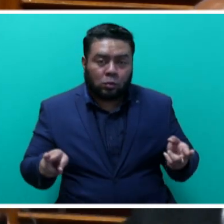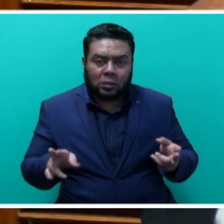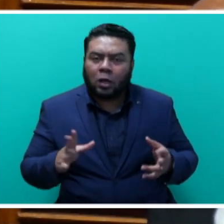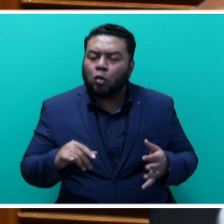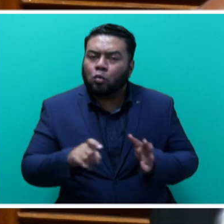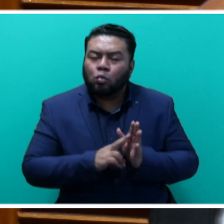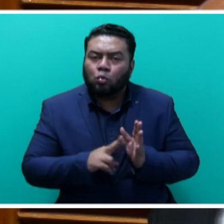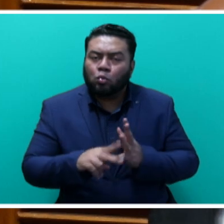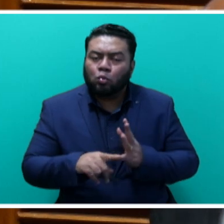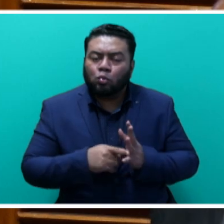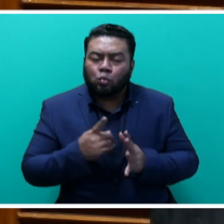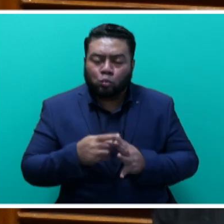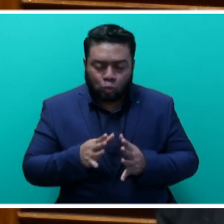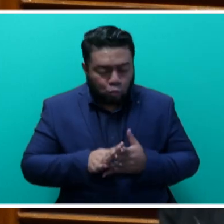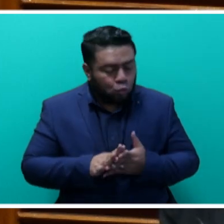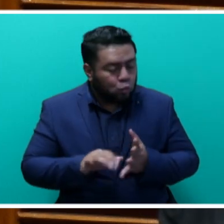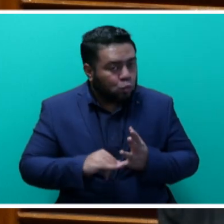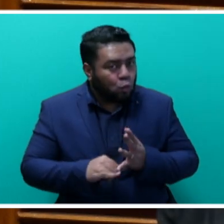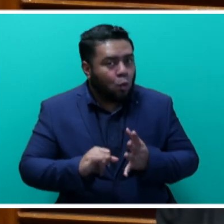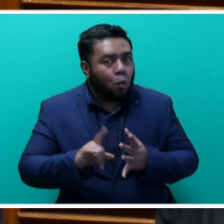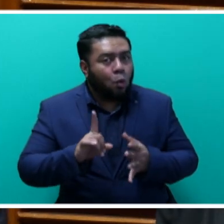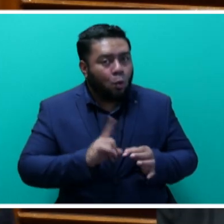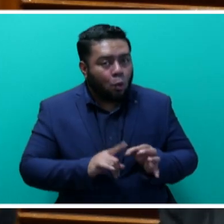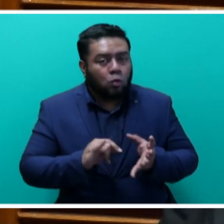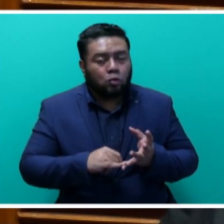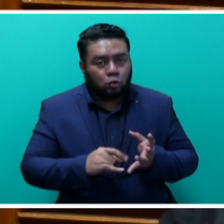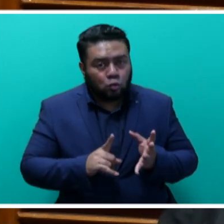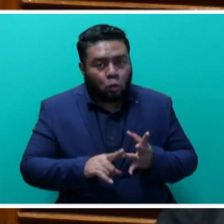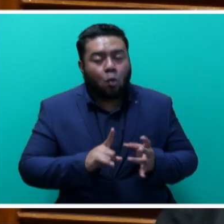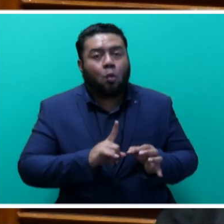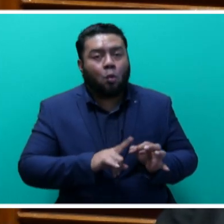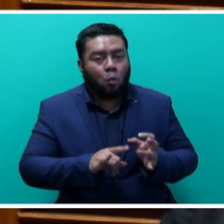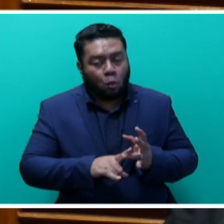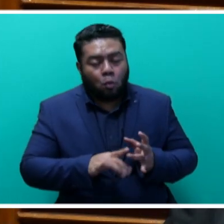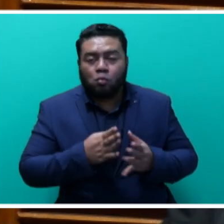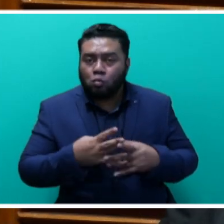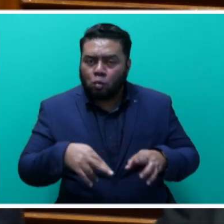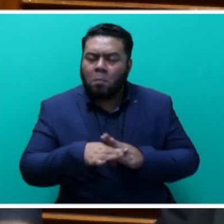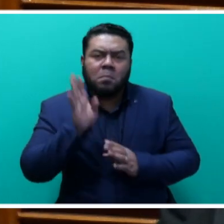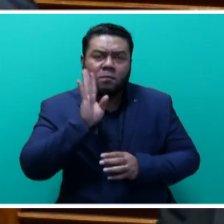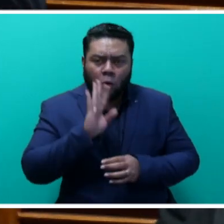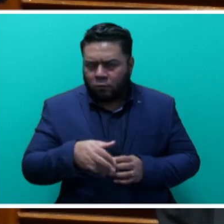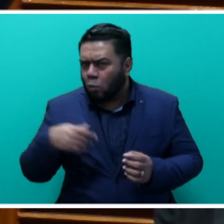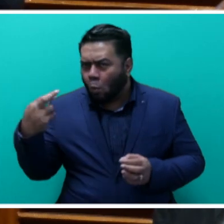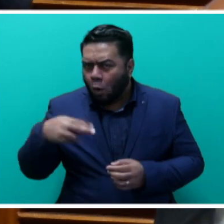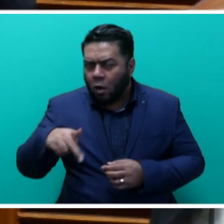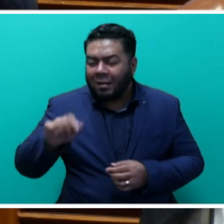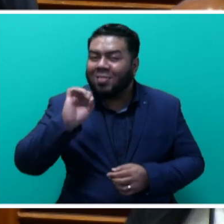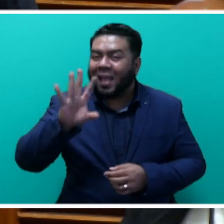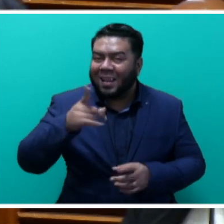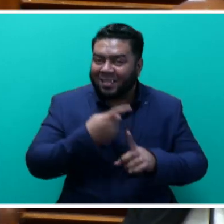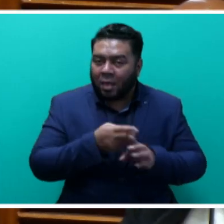Numbusongo. And communities in these regions used to walk more than 10 kilometers to reach the main road for transportation. More